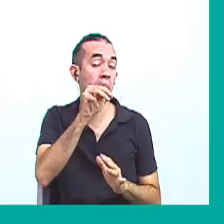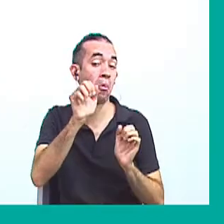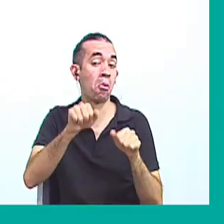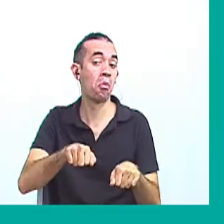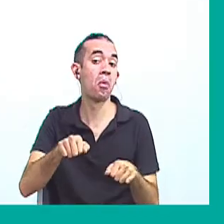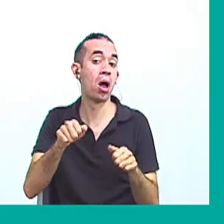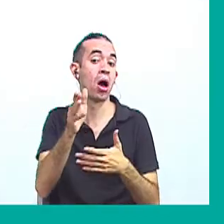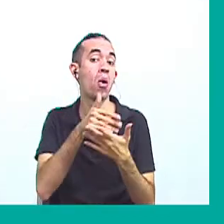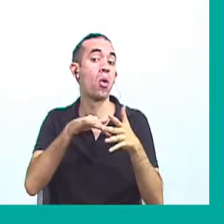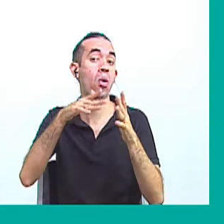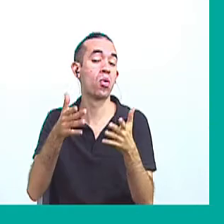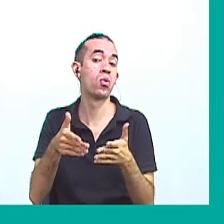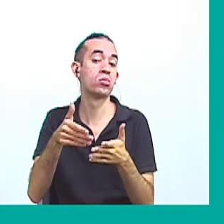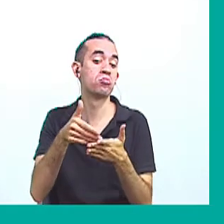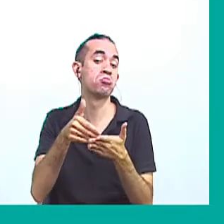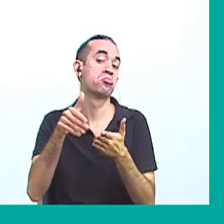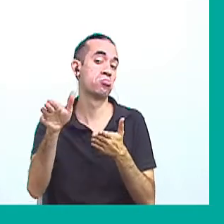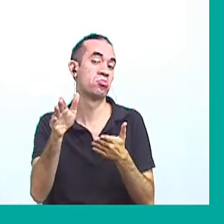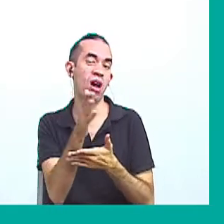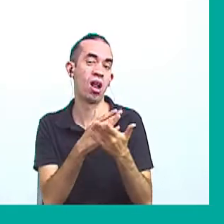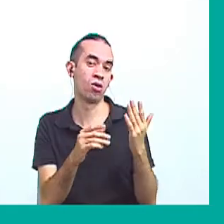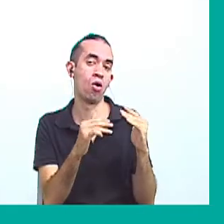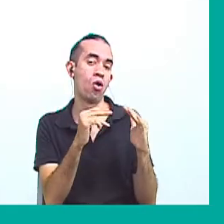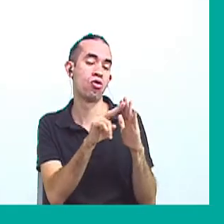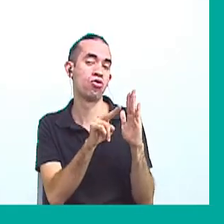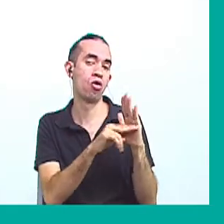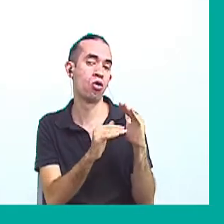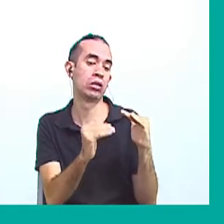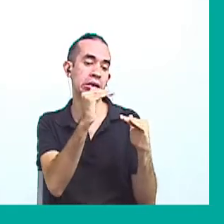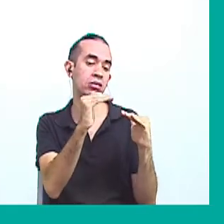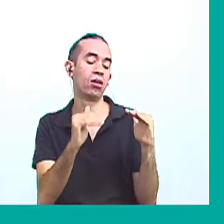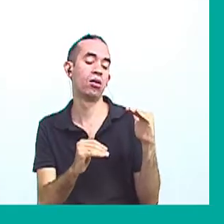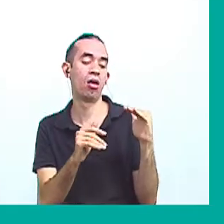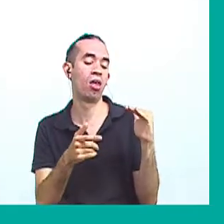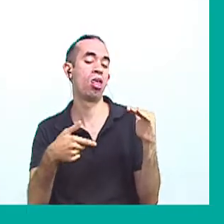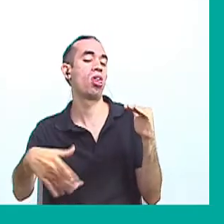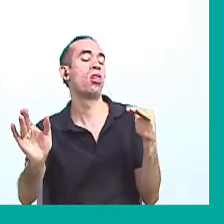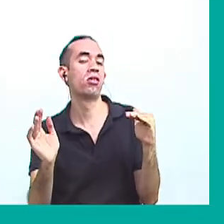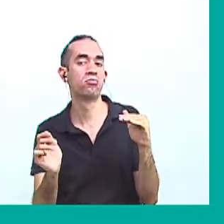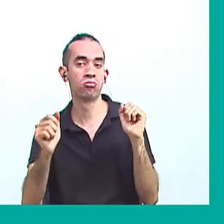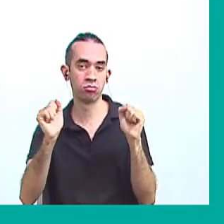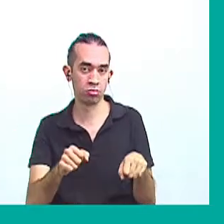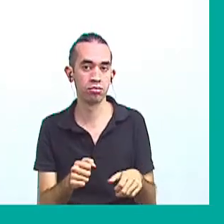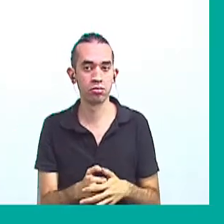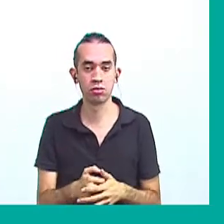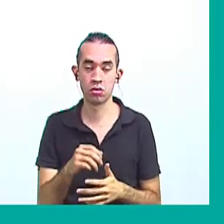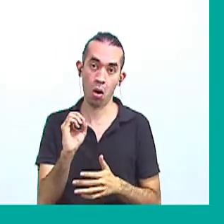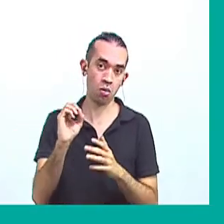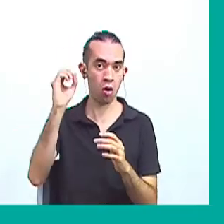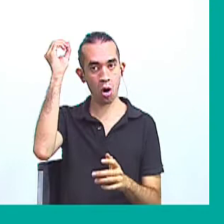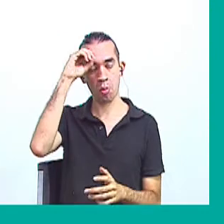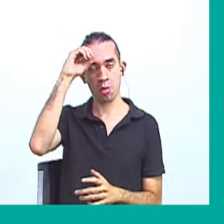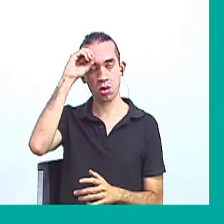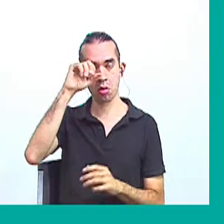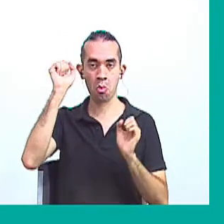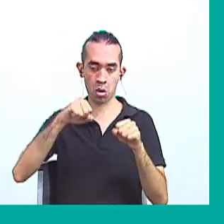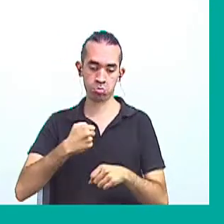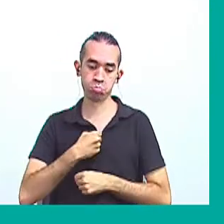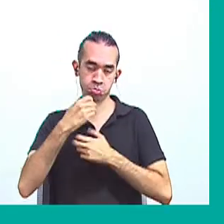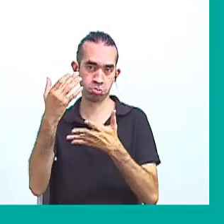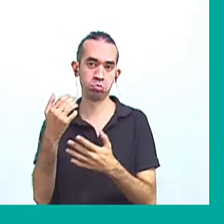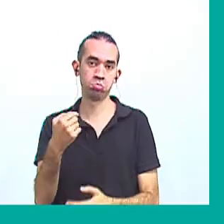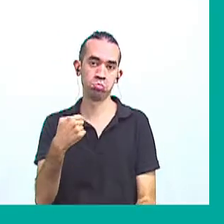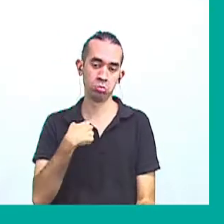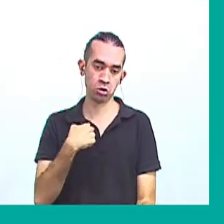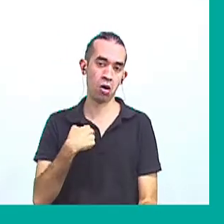students who are below grade level in certain subject areas. Now, if I want to give my opinion about that, I can say,